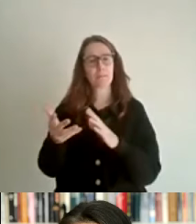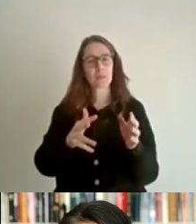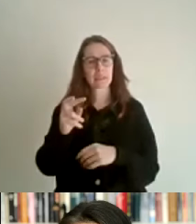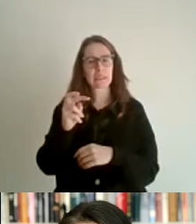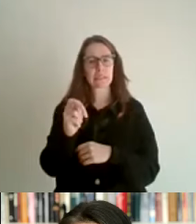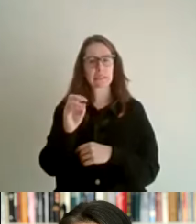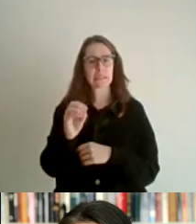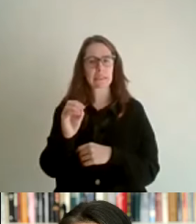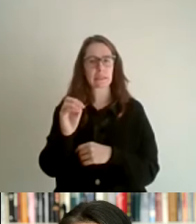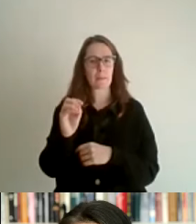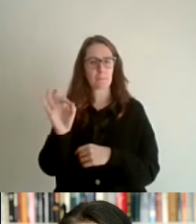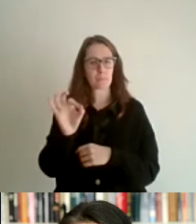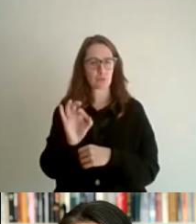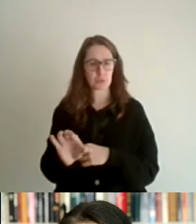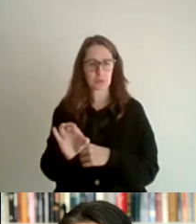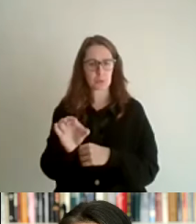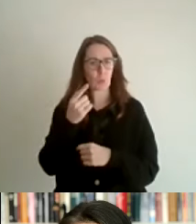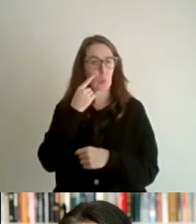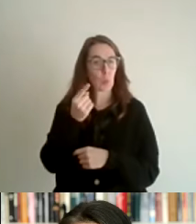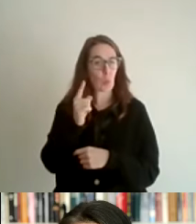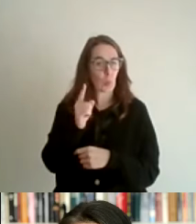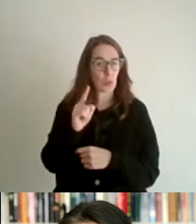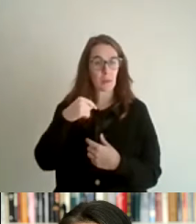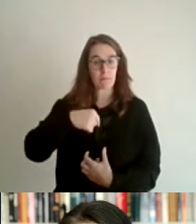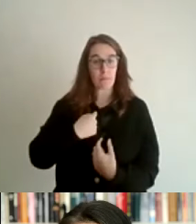not aware but are familiar with them.